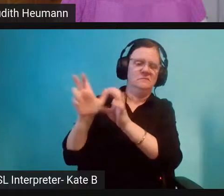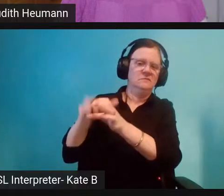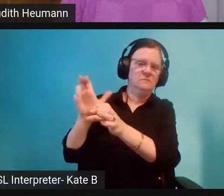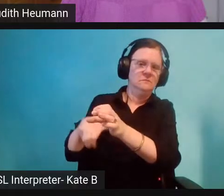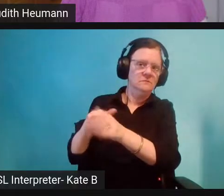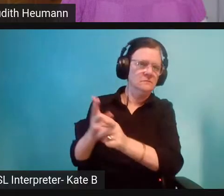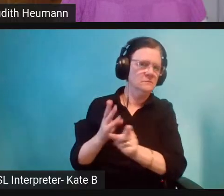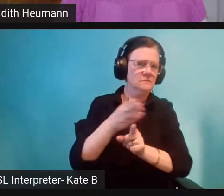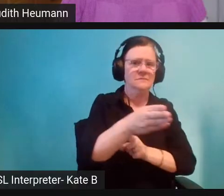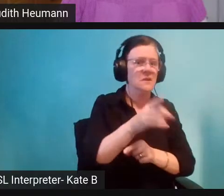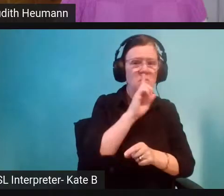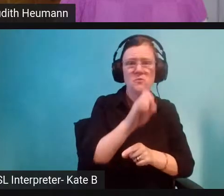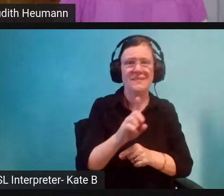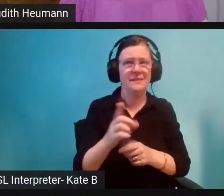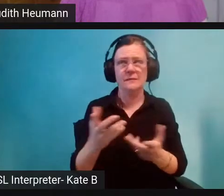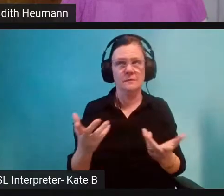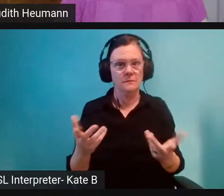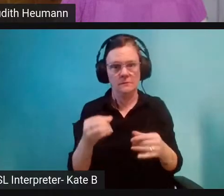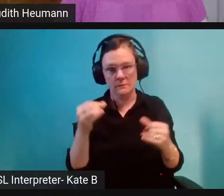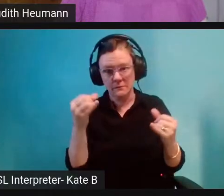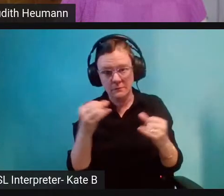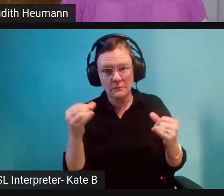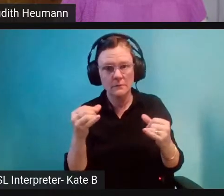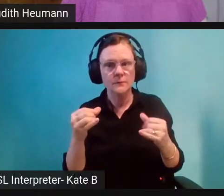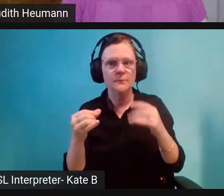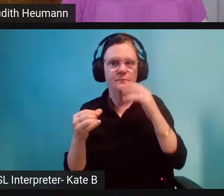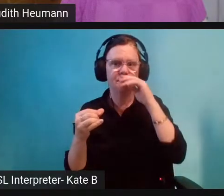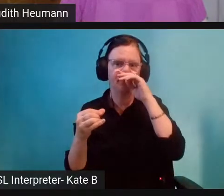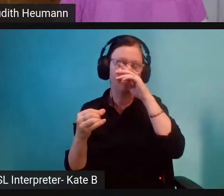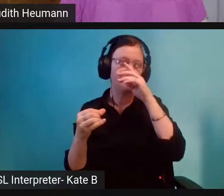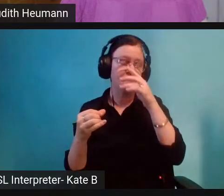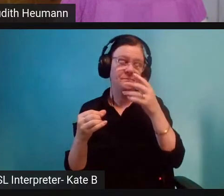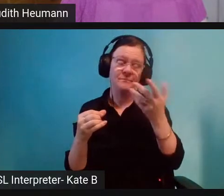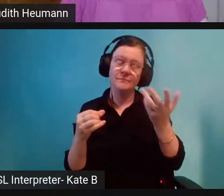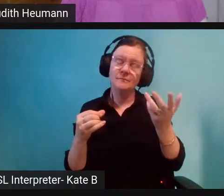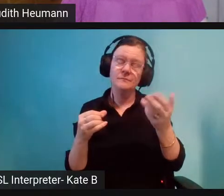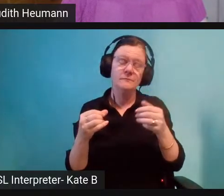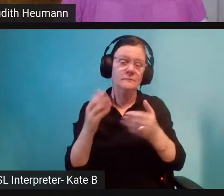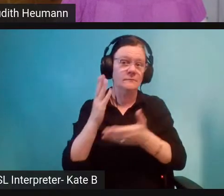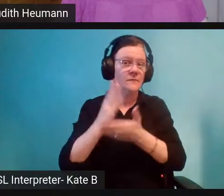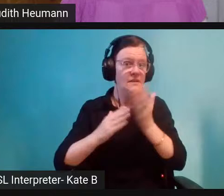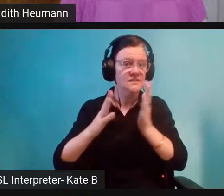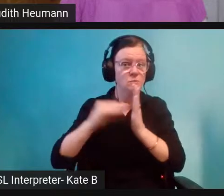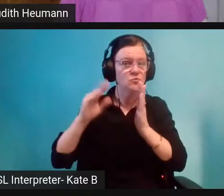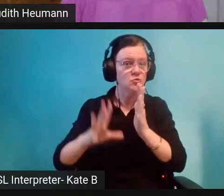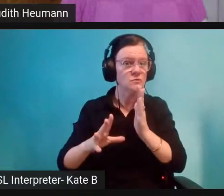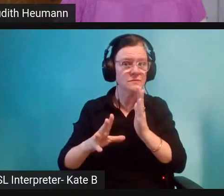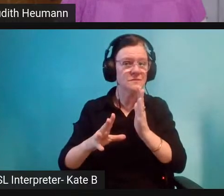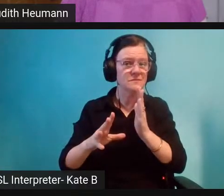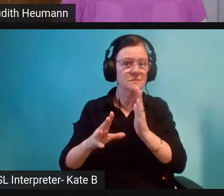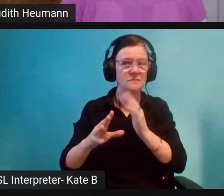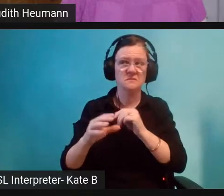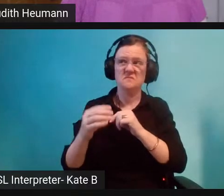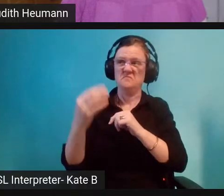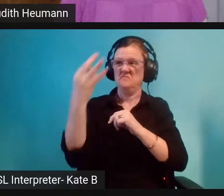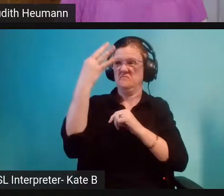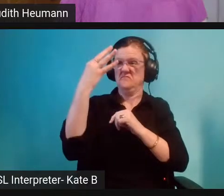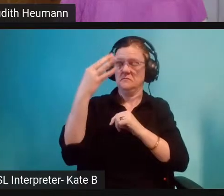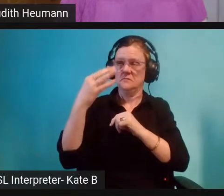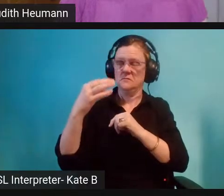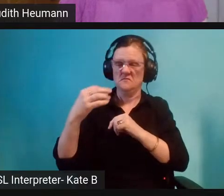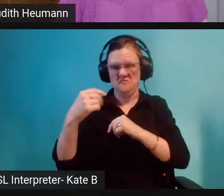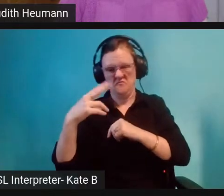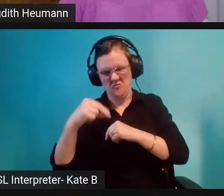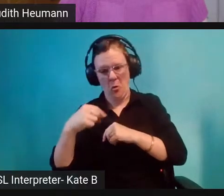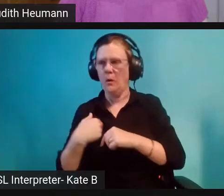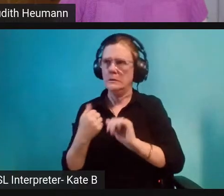makes absolutely no sense. Some students that are really, pushing back against faculty.